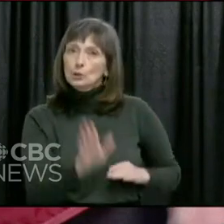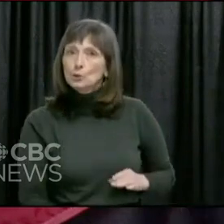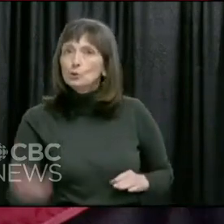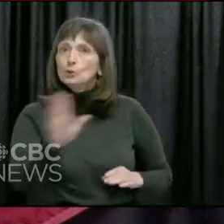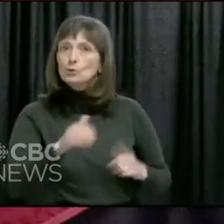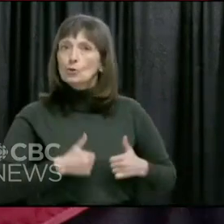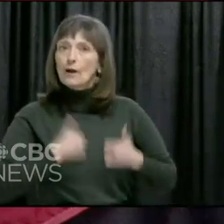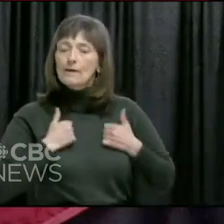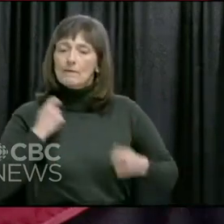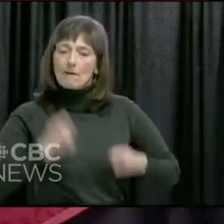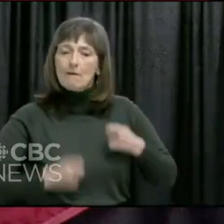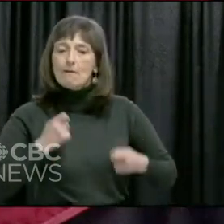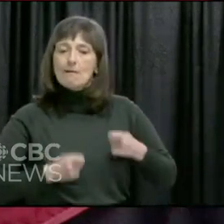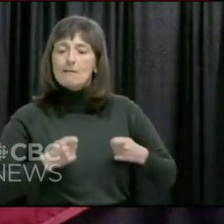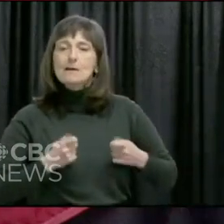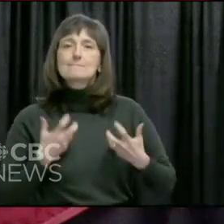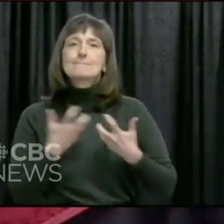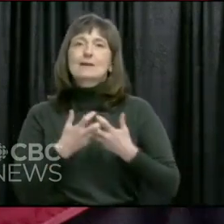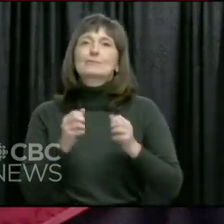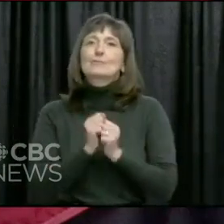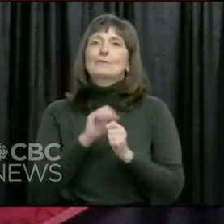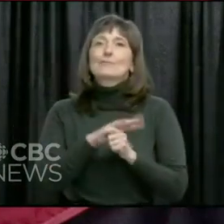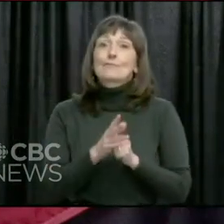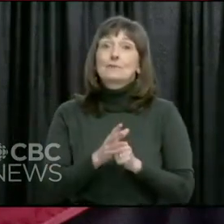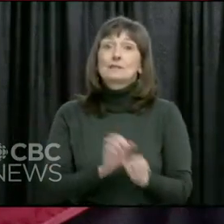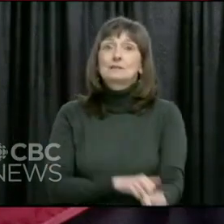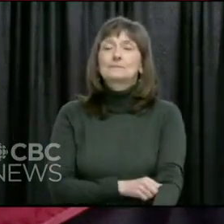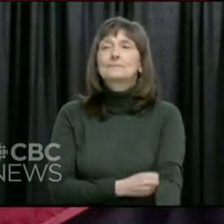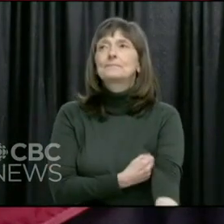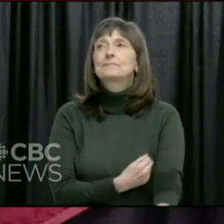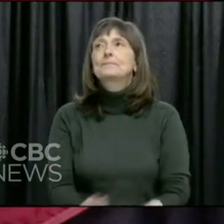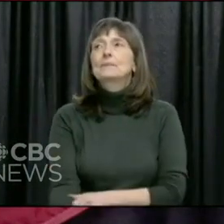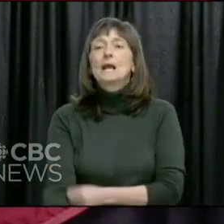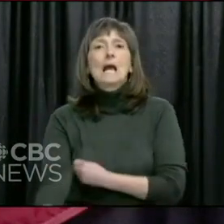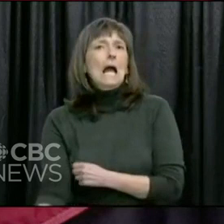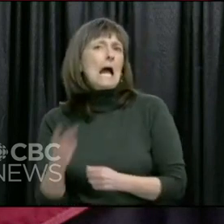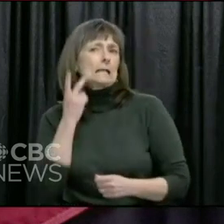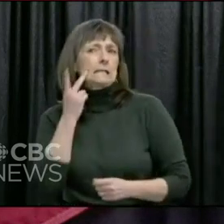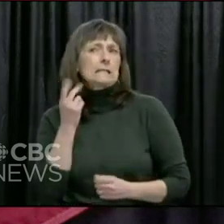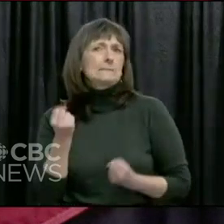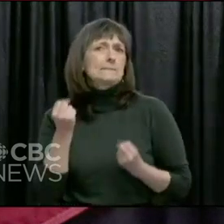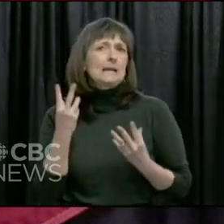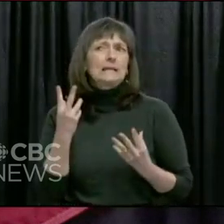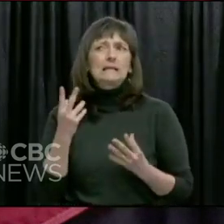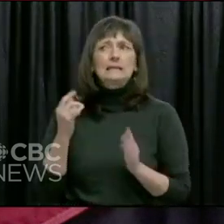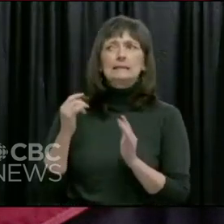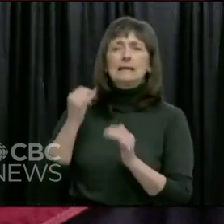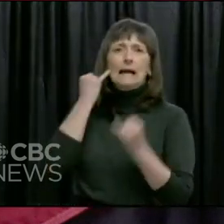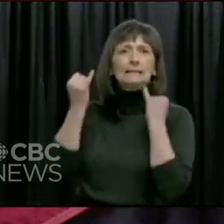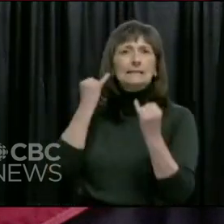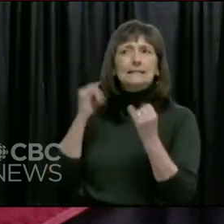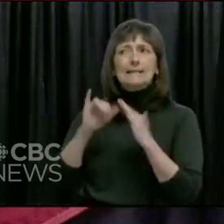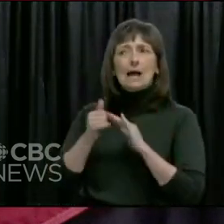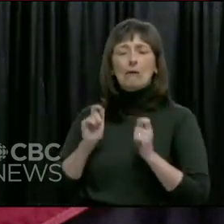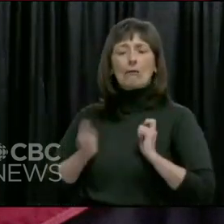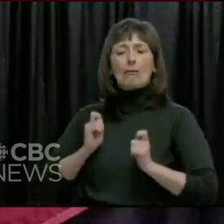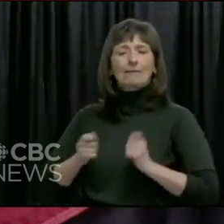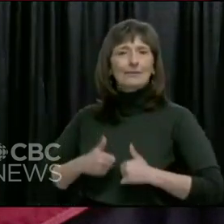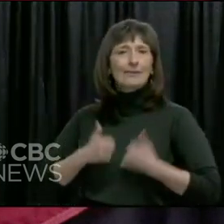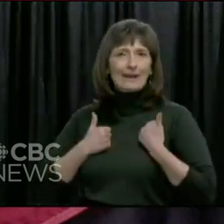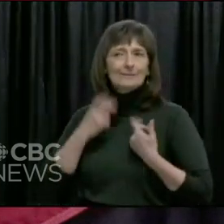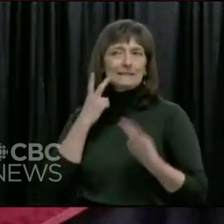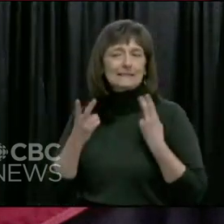life to living with the virus. I've seen lots of great examples of this as we travel across the province this weekend. So keep it